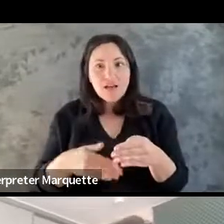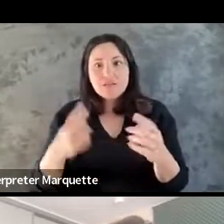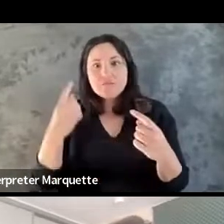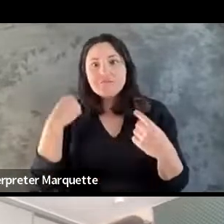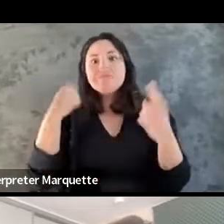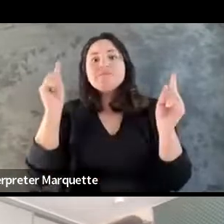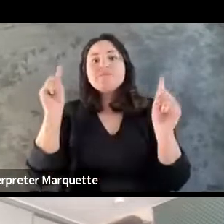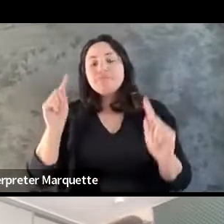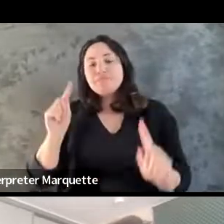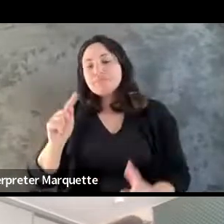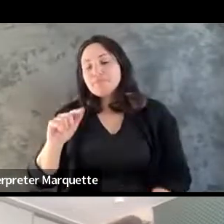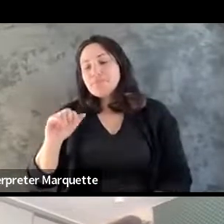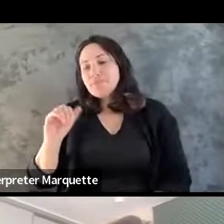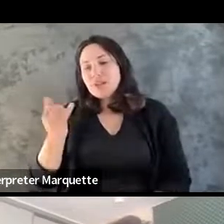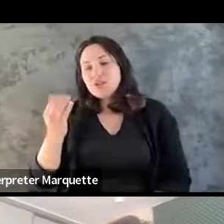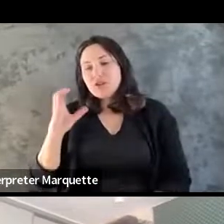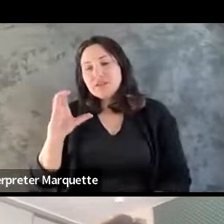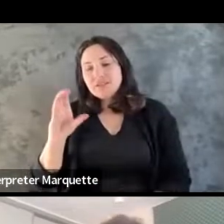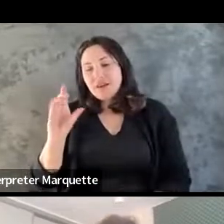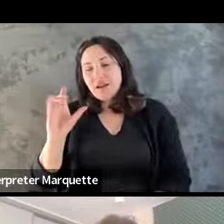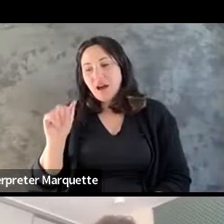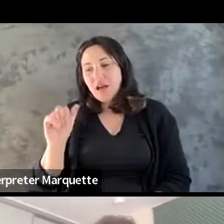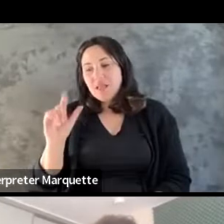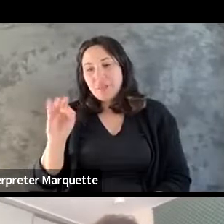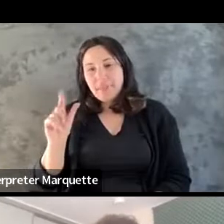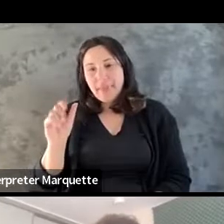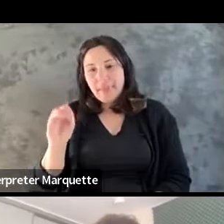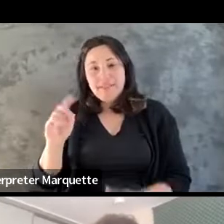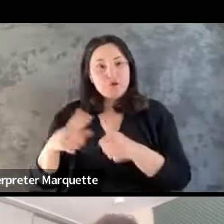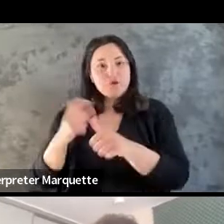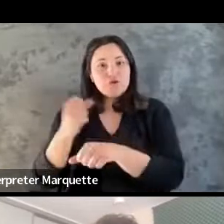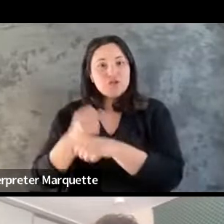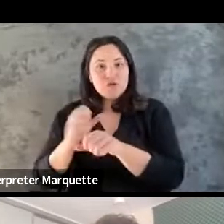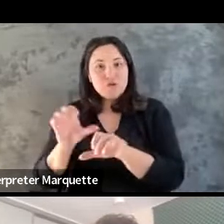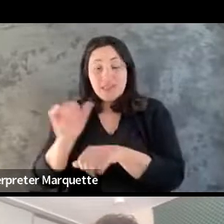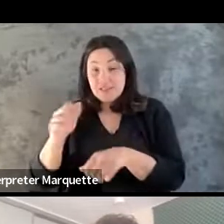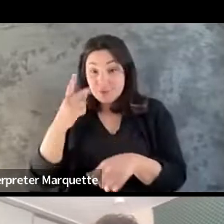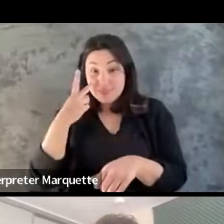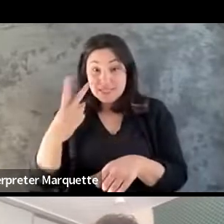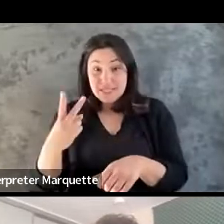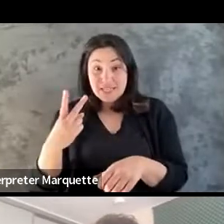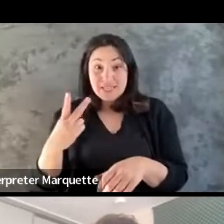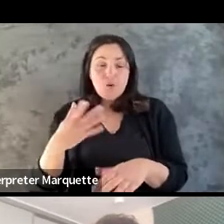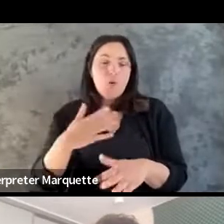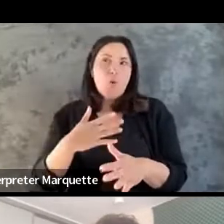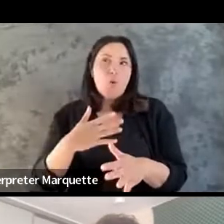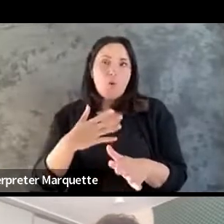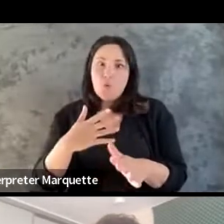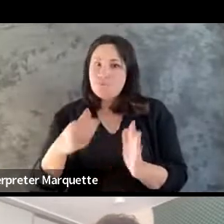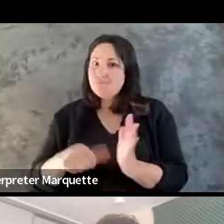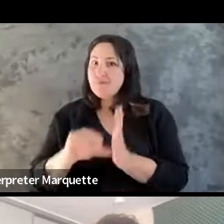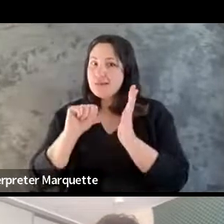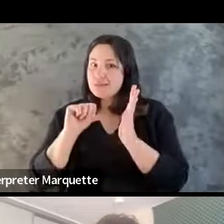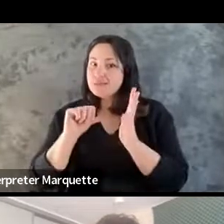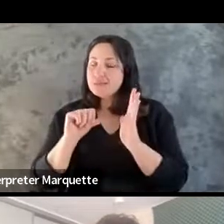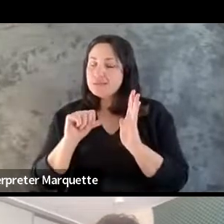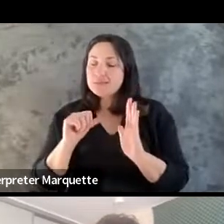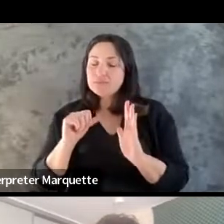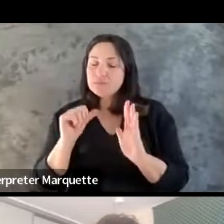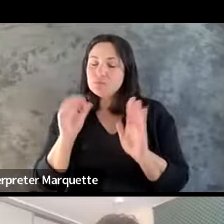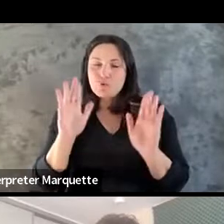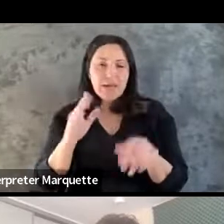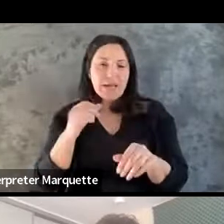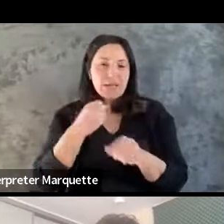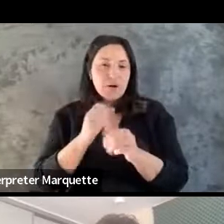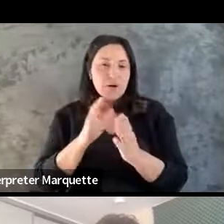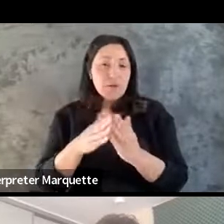over yearbook. And for those of our parents that get a chance to see those yearbooks, I think you'll be very, very impressed. But we still